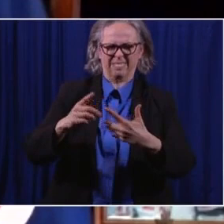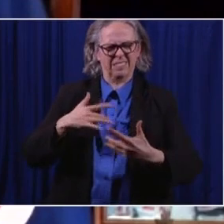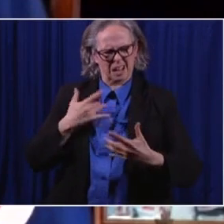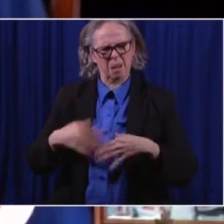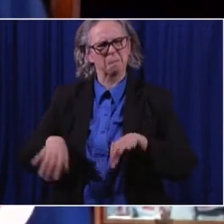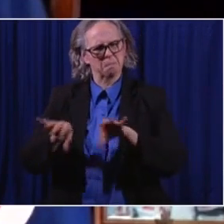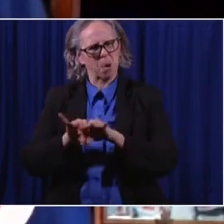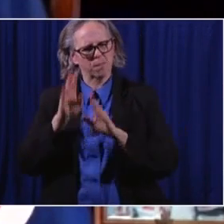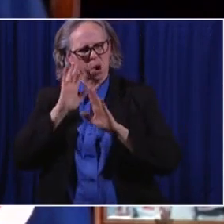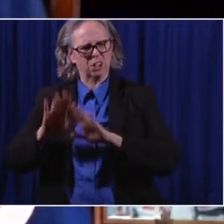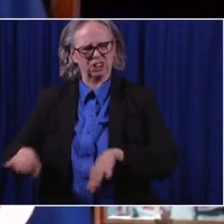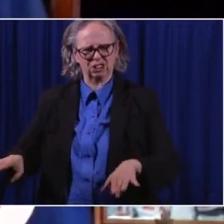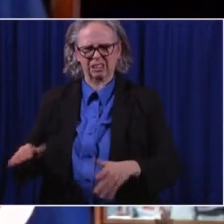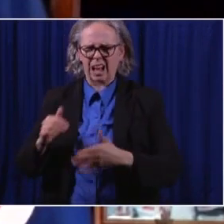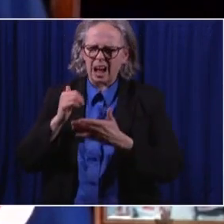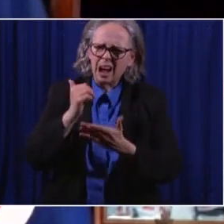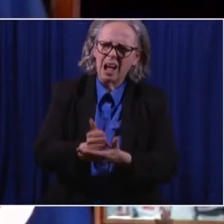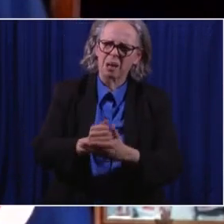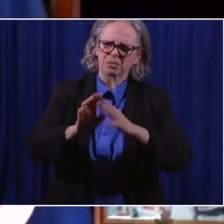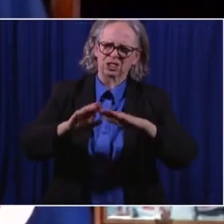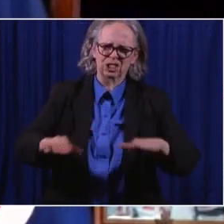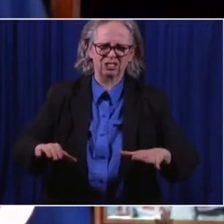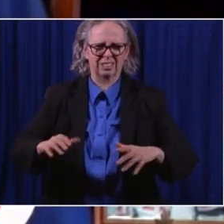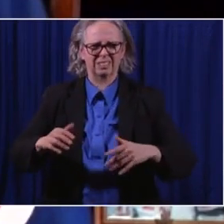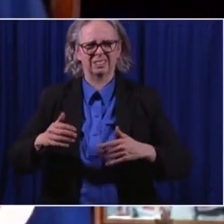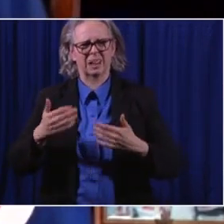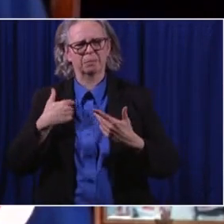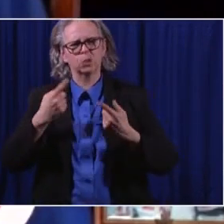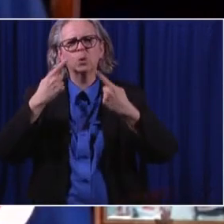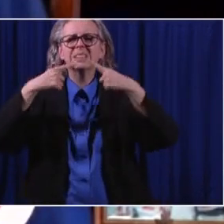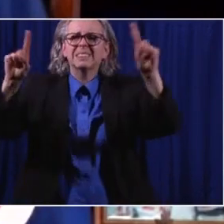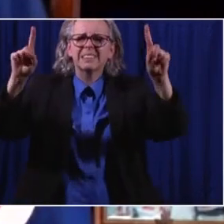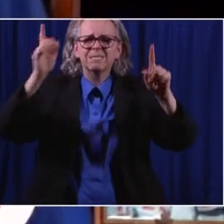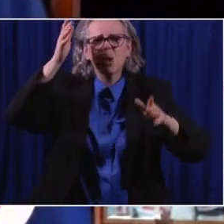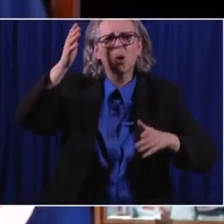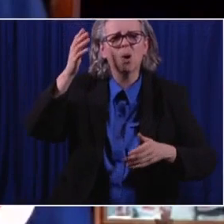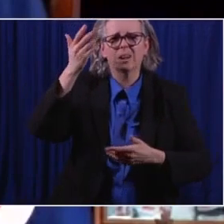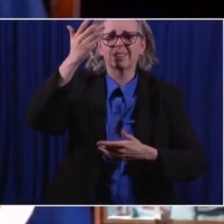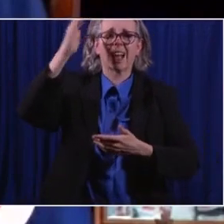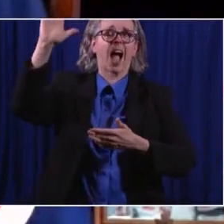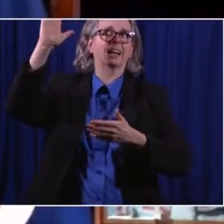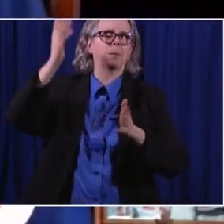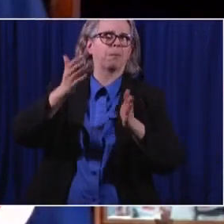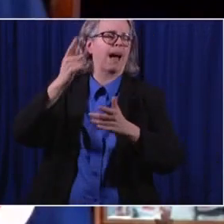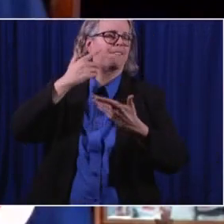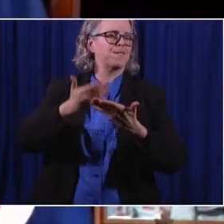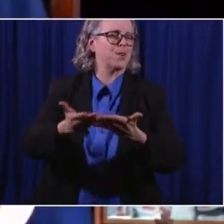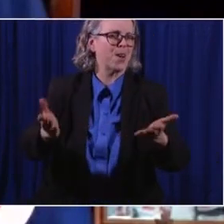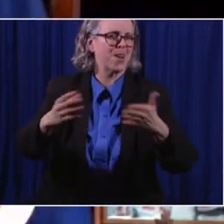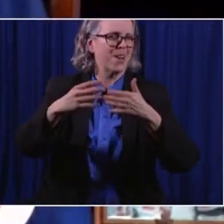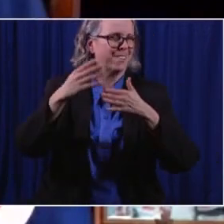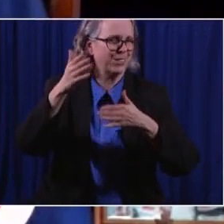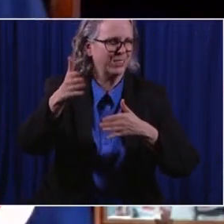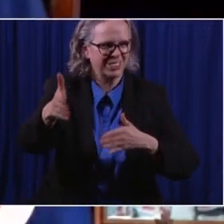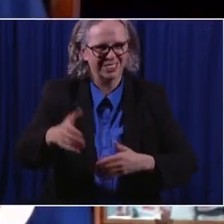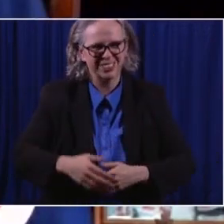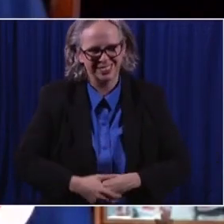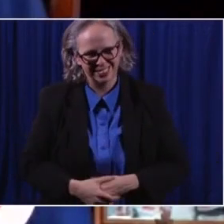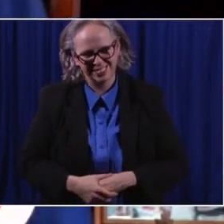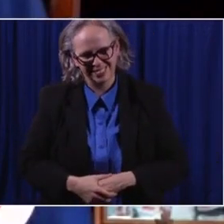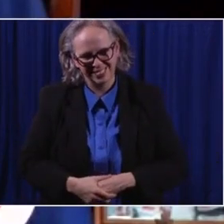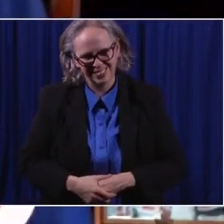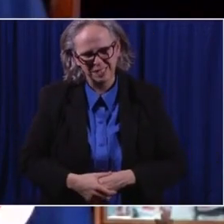an opportunity to live up to their God-given potential. And this is going to make sure that many, many more of them have